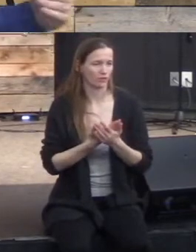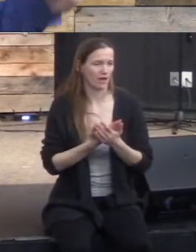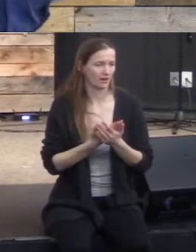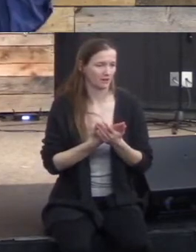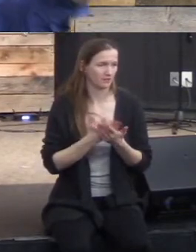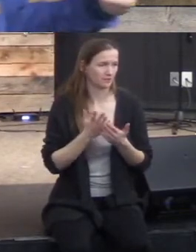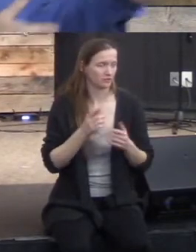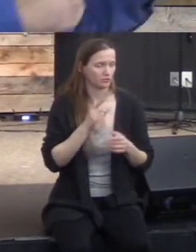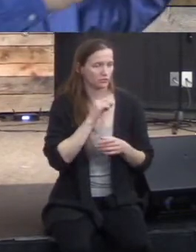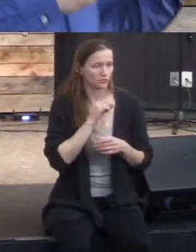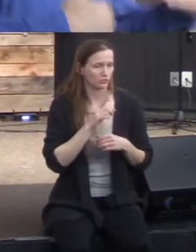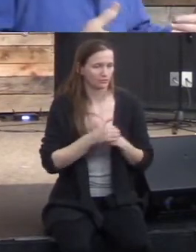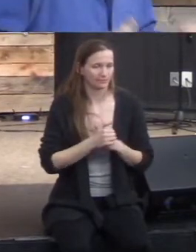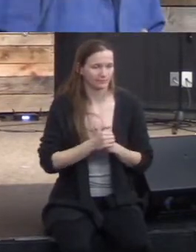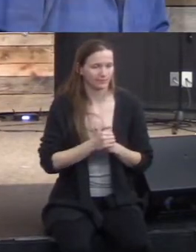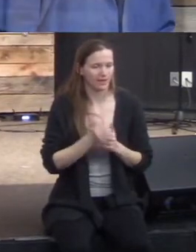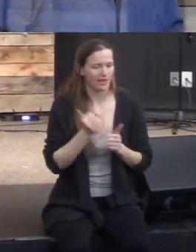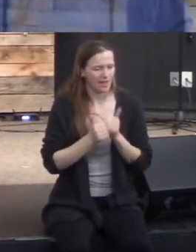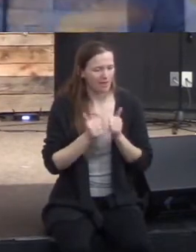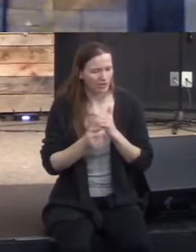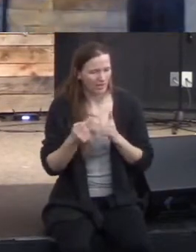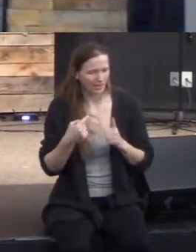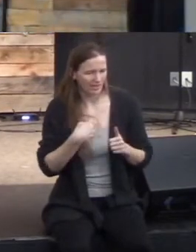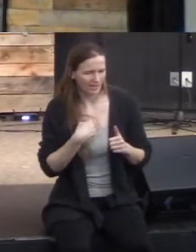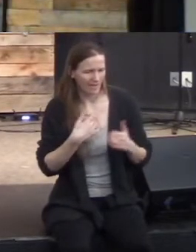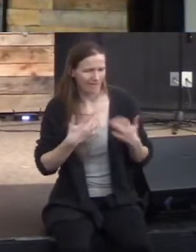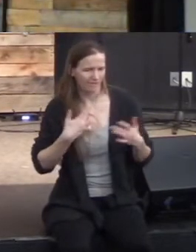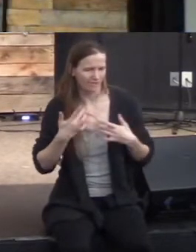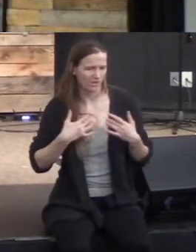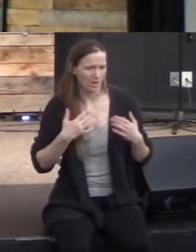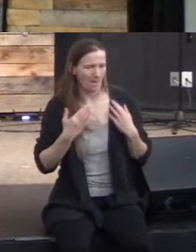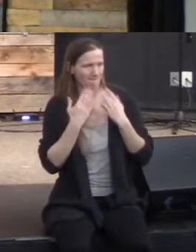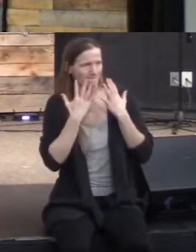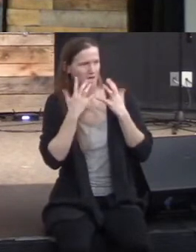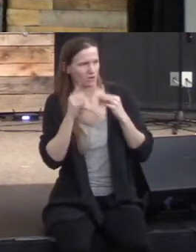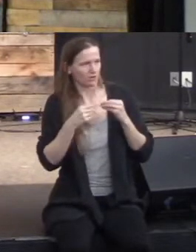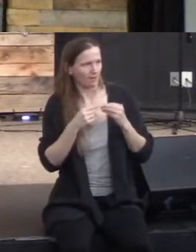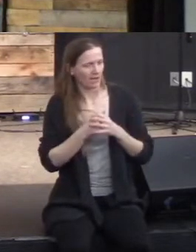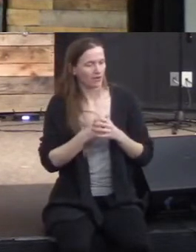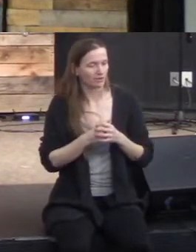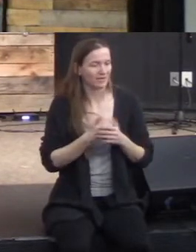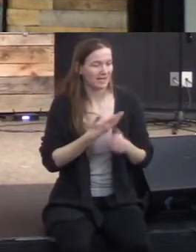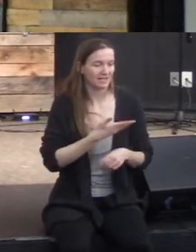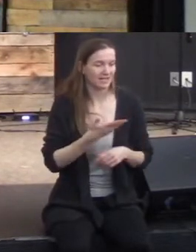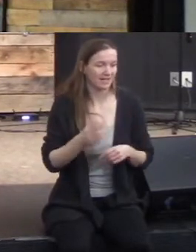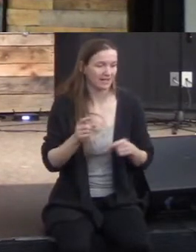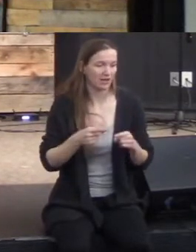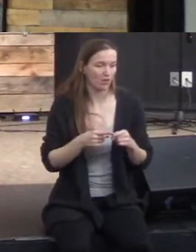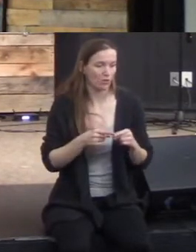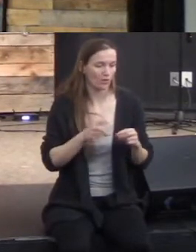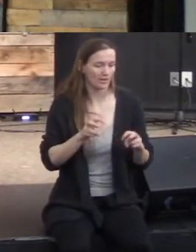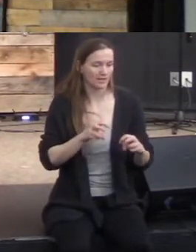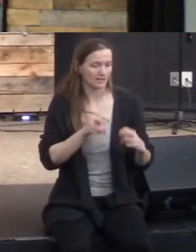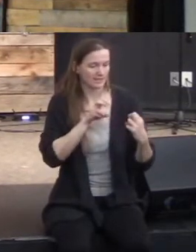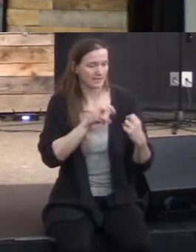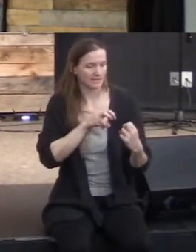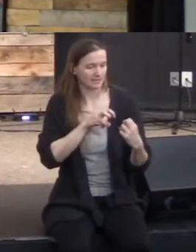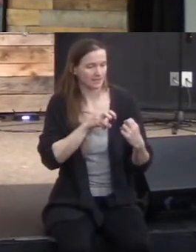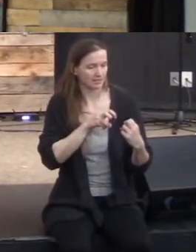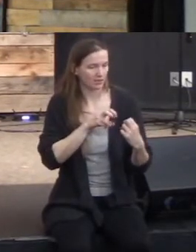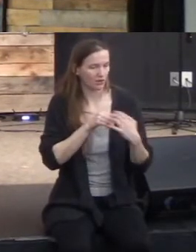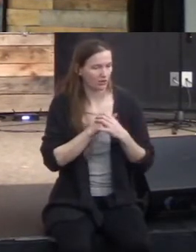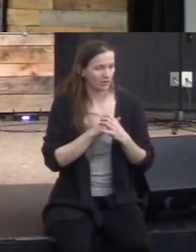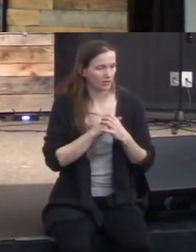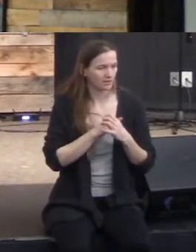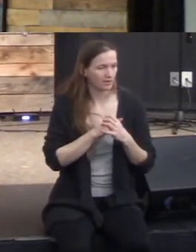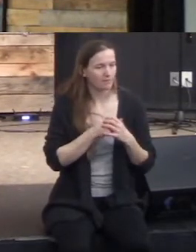Everything that I'm most embarrassed about is the very thing when I sit down across from someone at a coffee table,